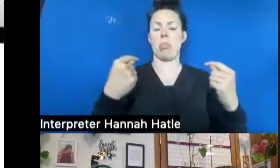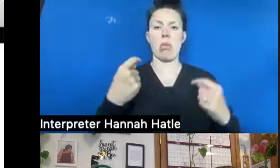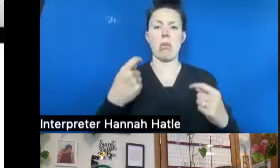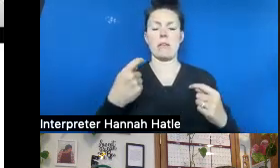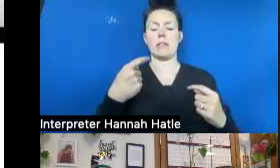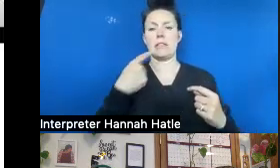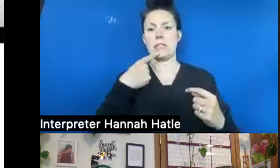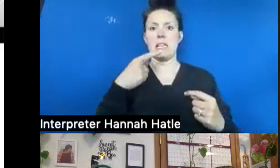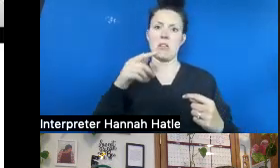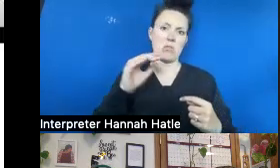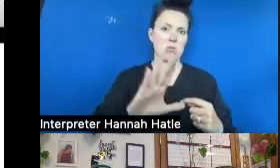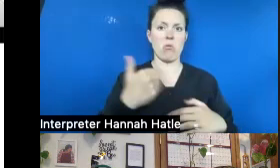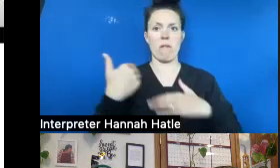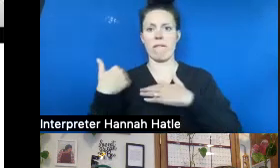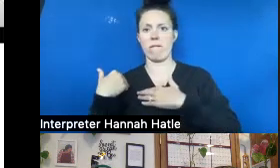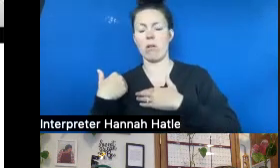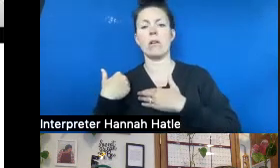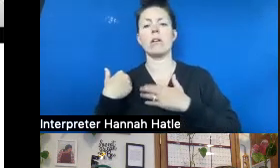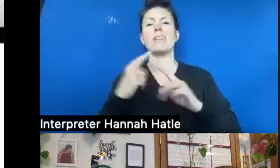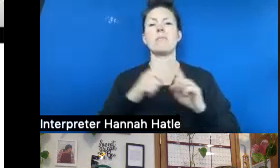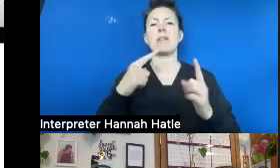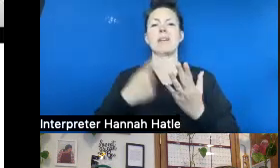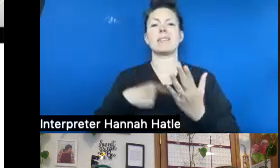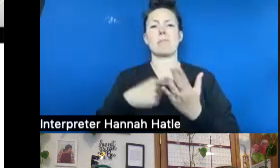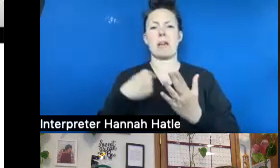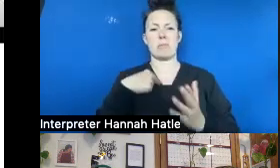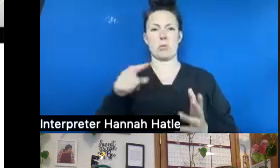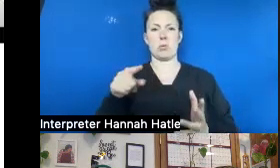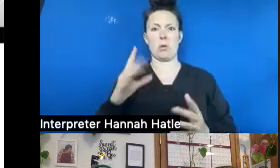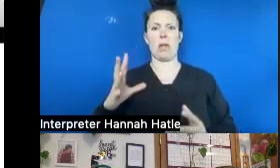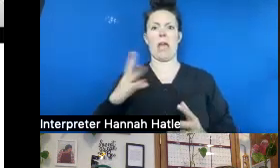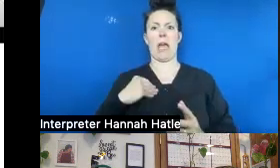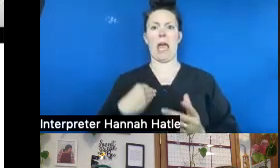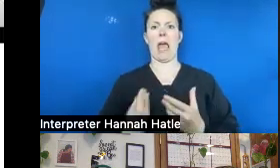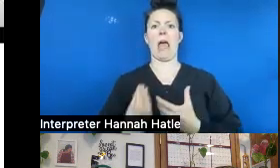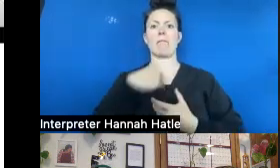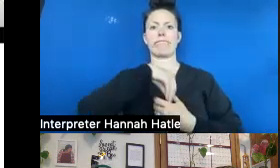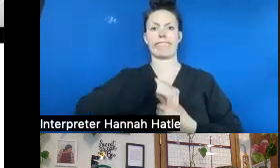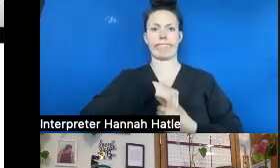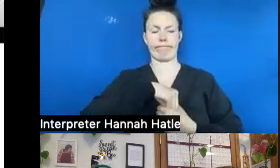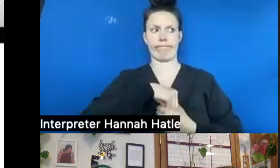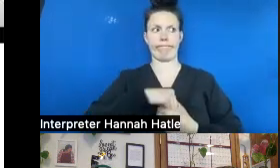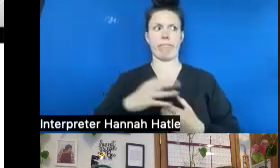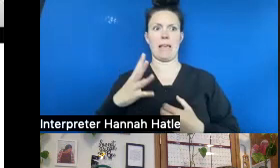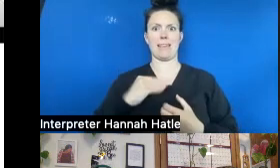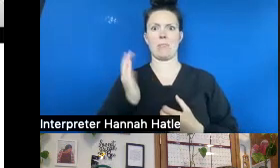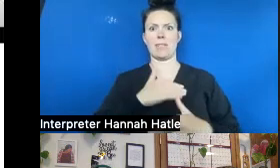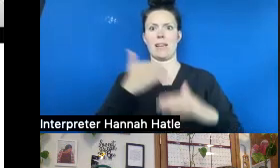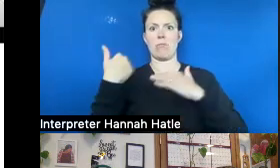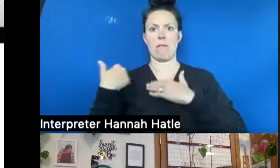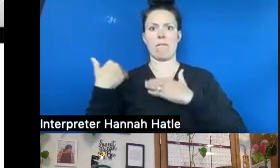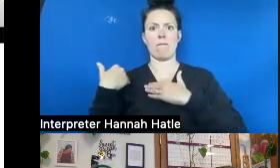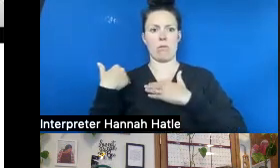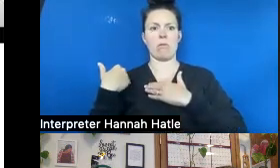fault. Sometimes we internalize it and we accept that it is our fault before we've even said one